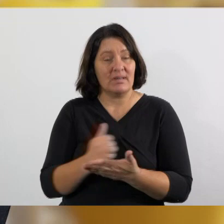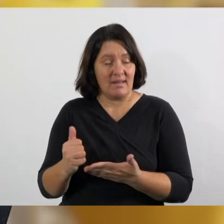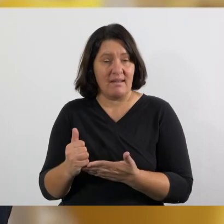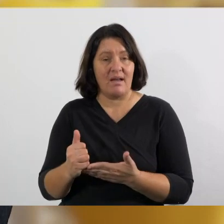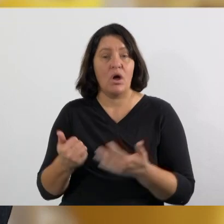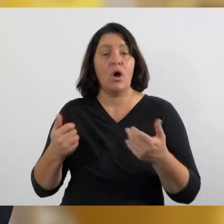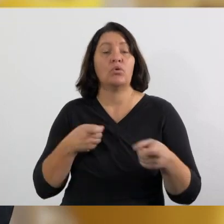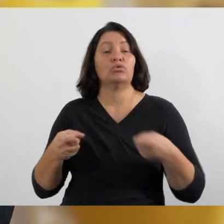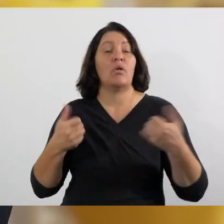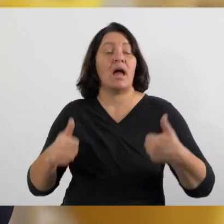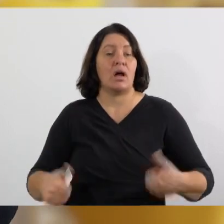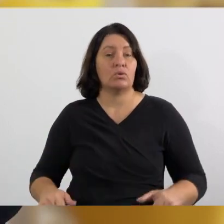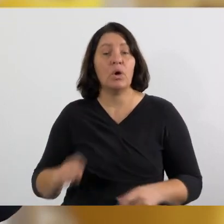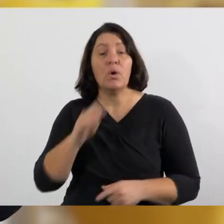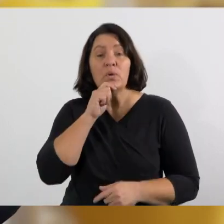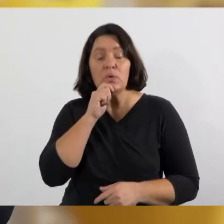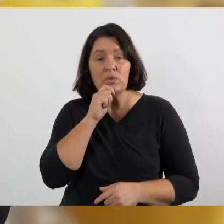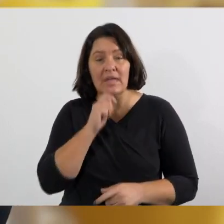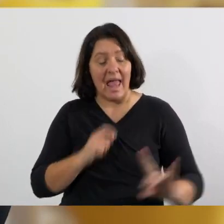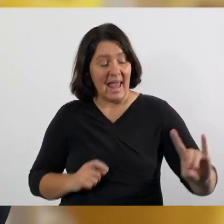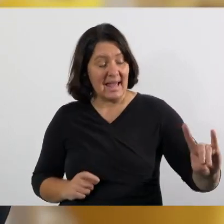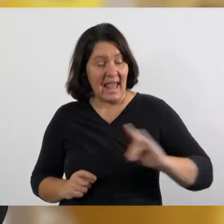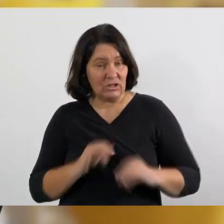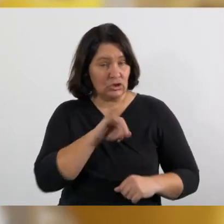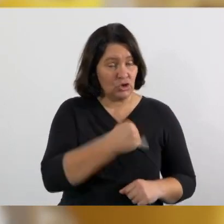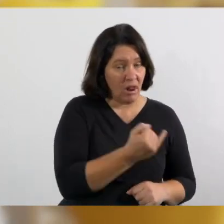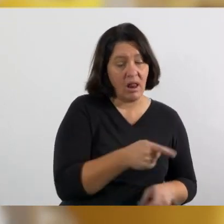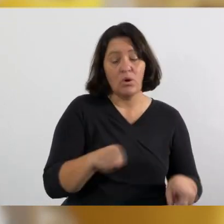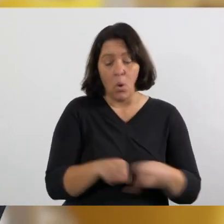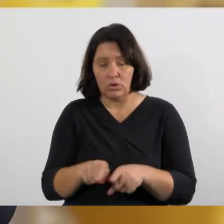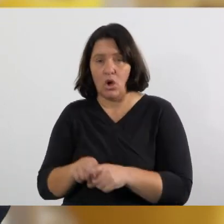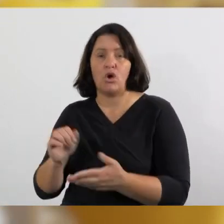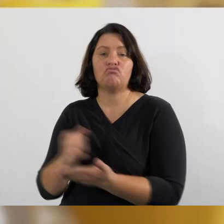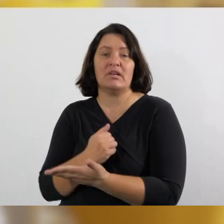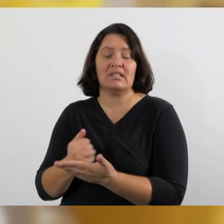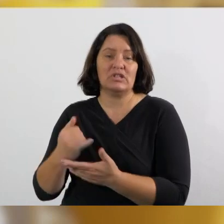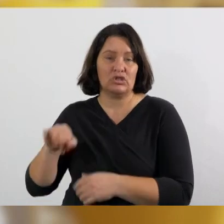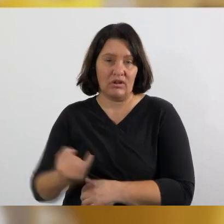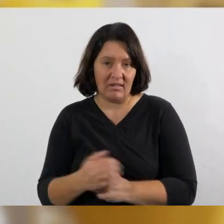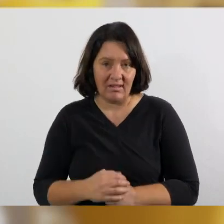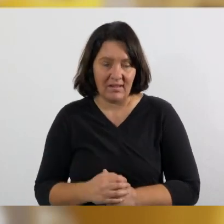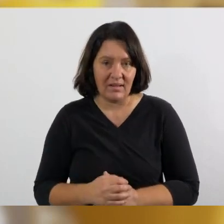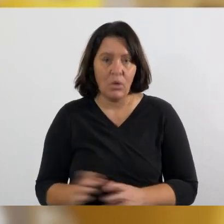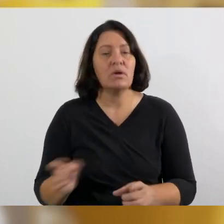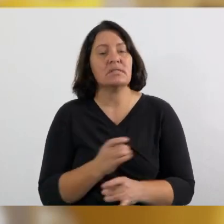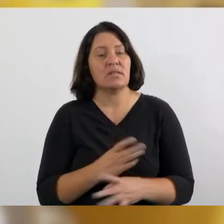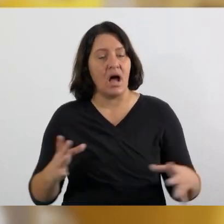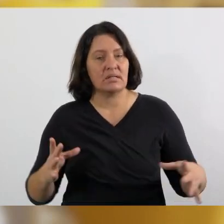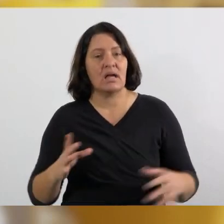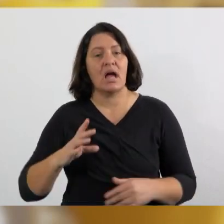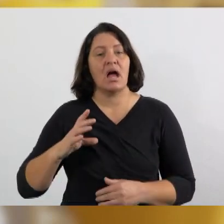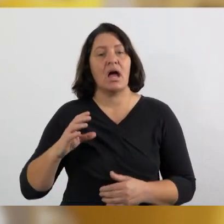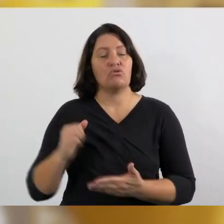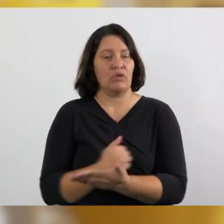Control Account using our cash journals as well as our credit journals. Let's start with our